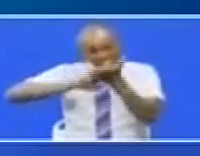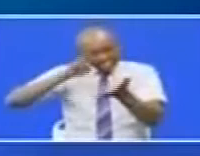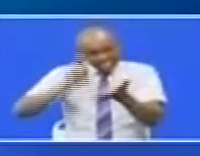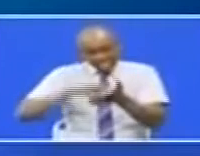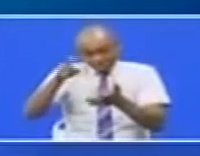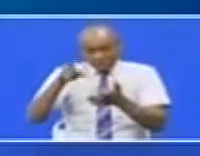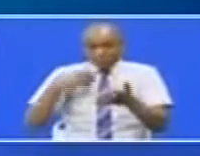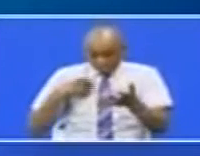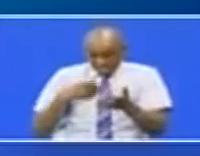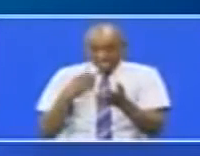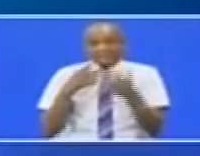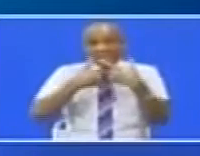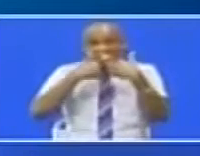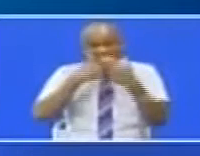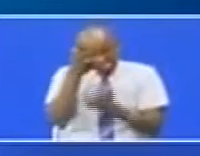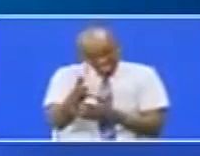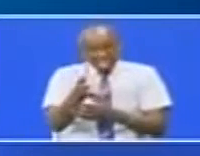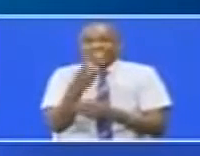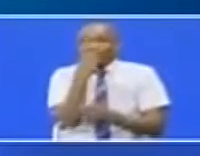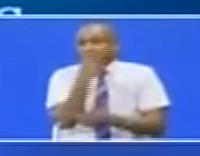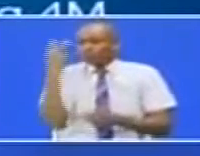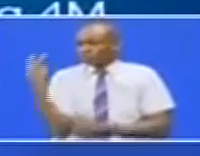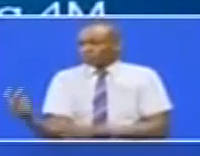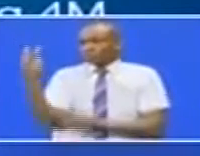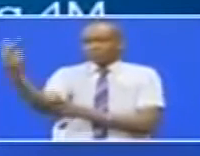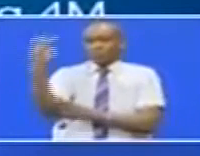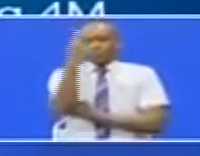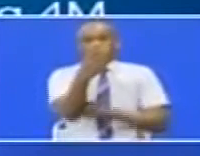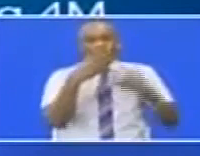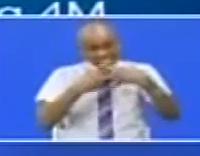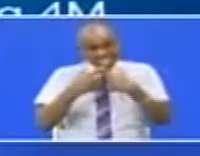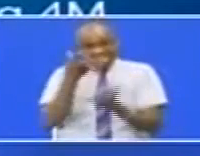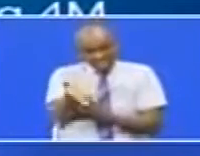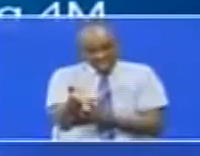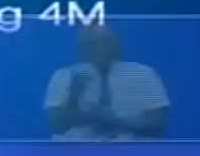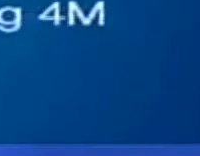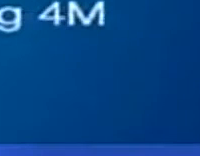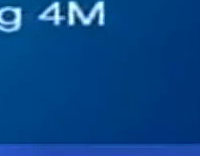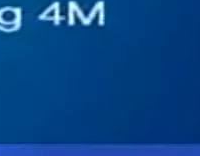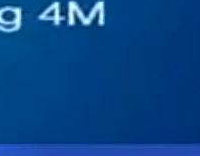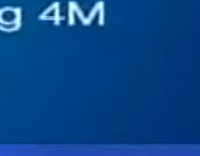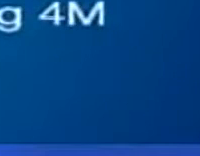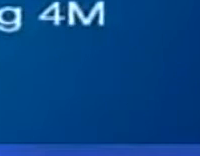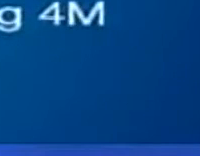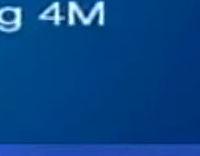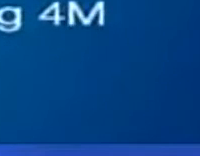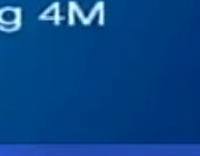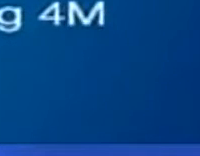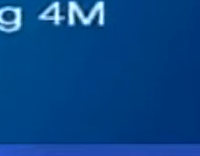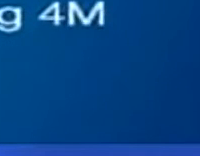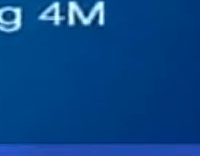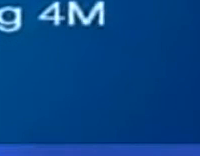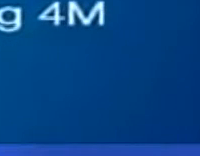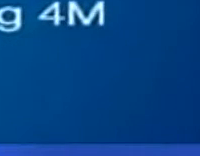two biometric voter registration kits in each ward will kick off the first phase of the voter registration